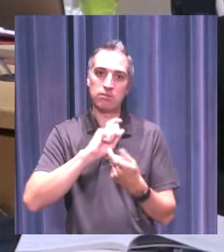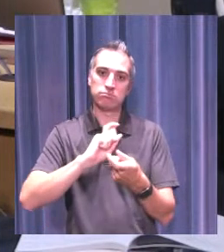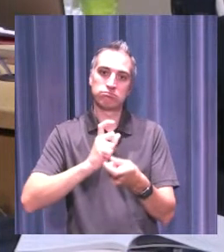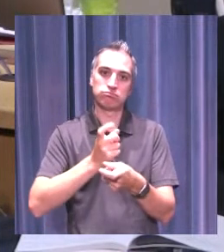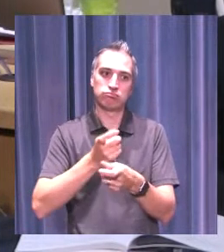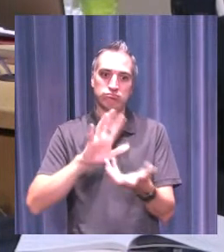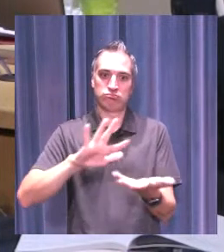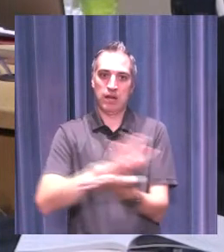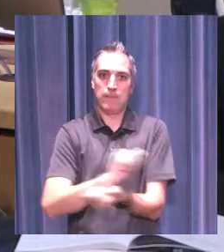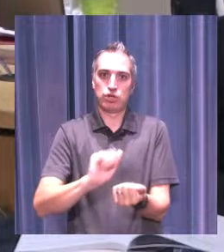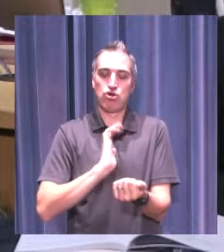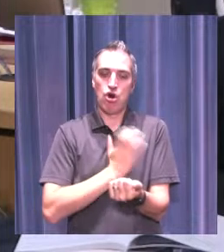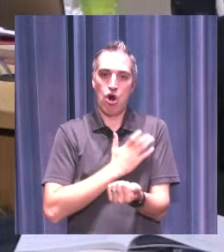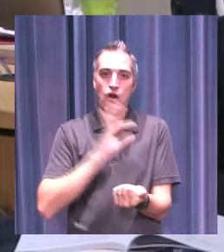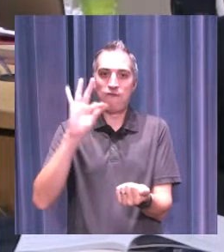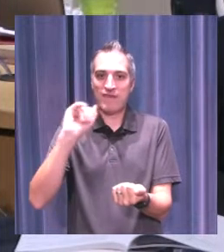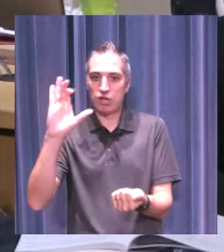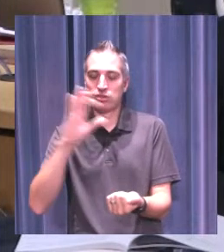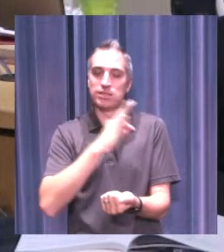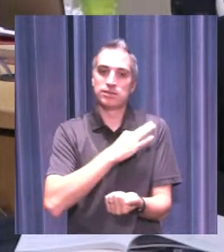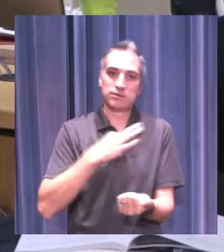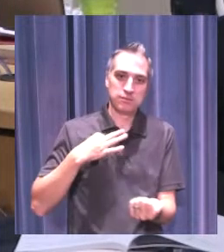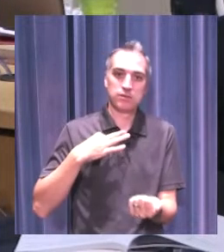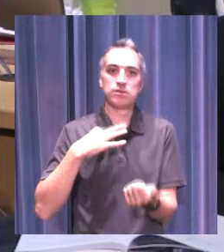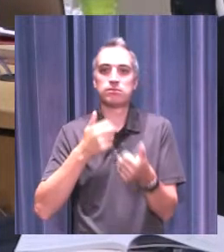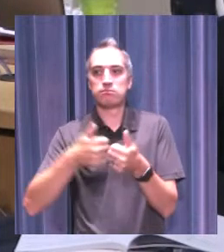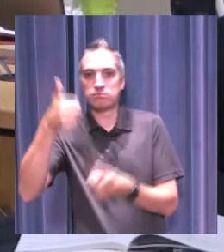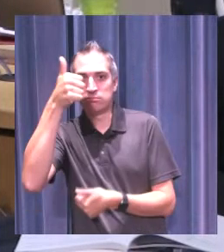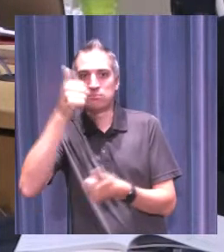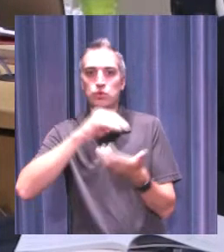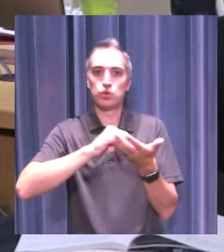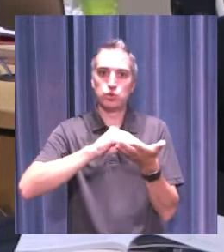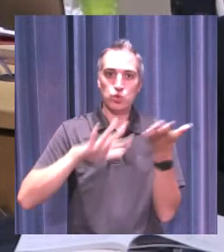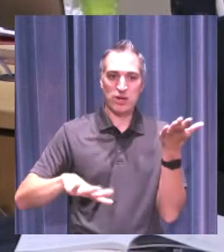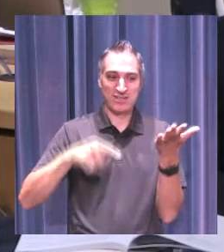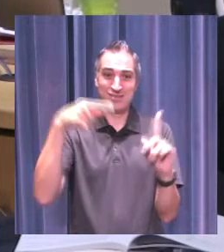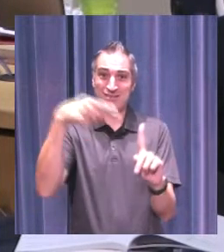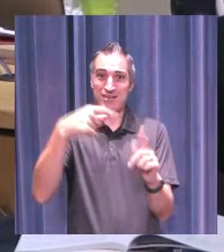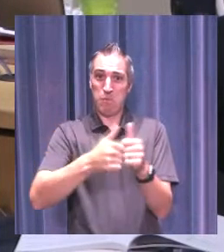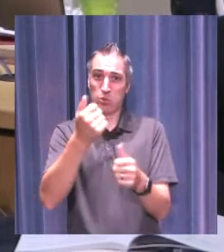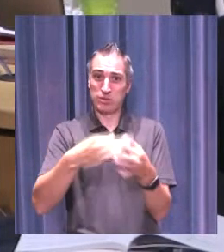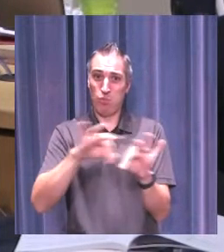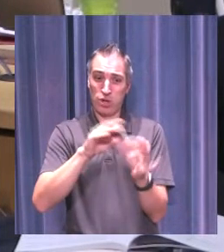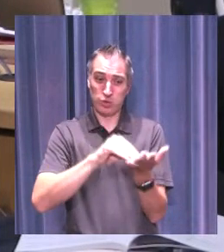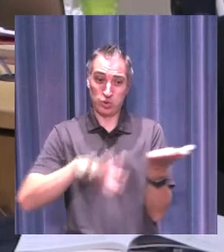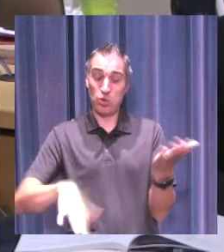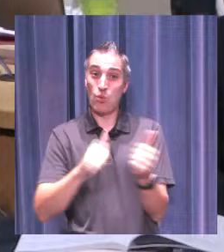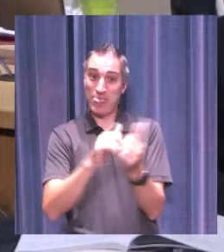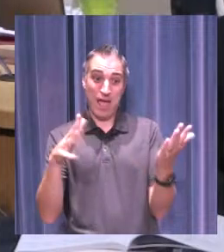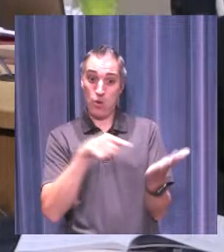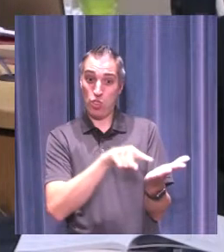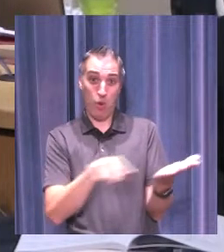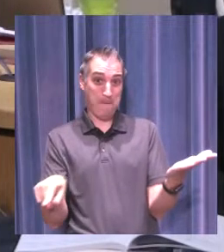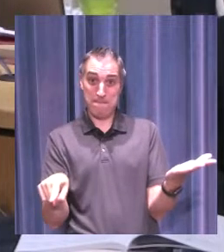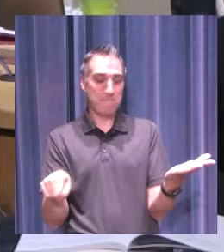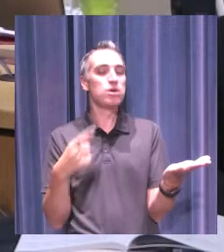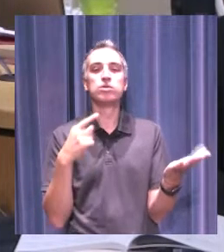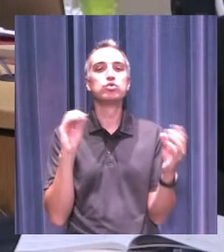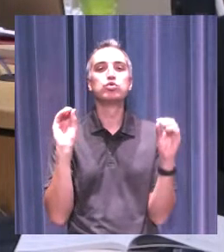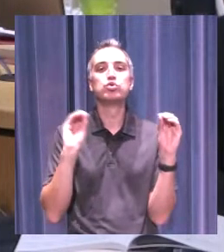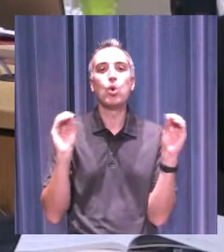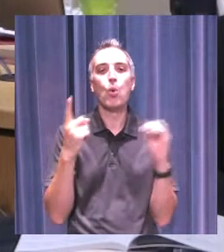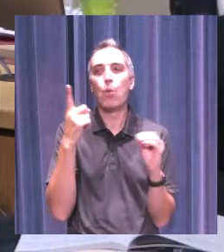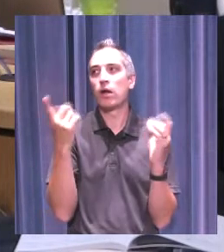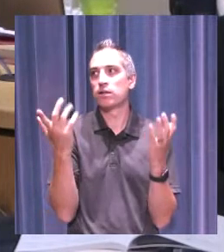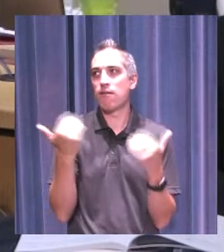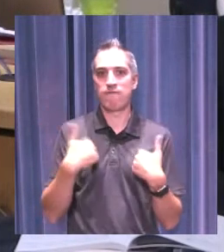staff, faculty, and most importantly, our students. Our students without them, no one would really be